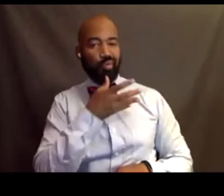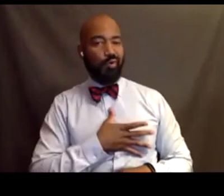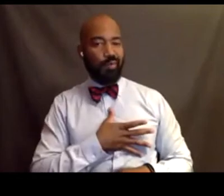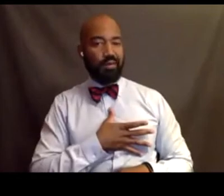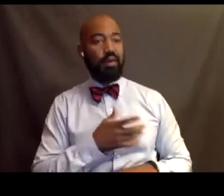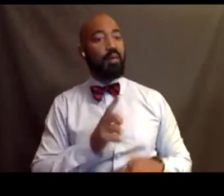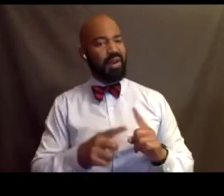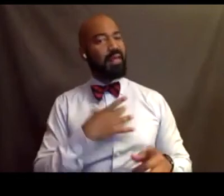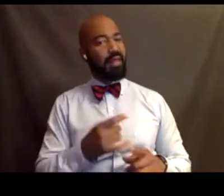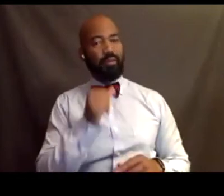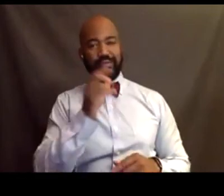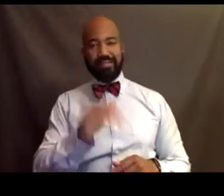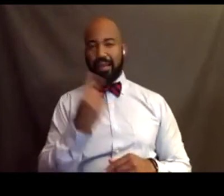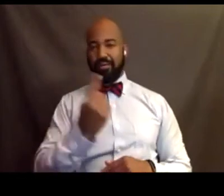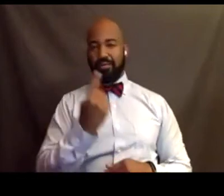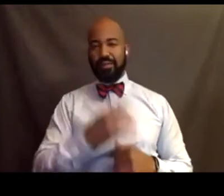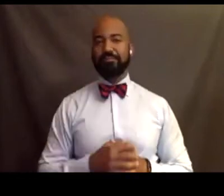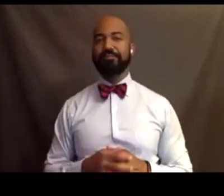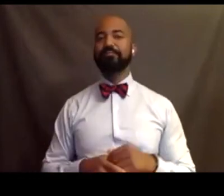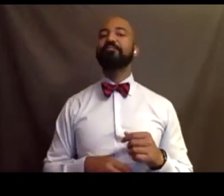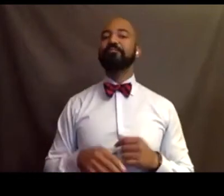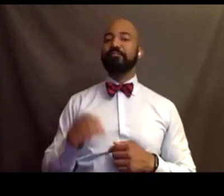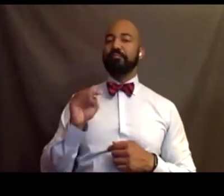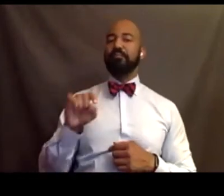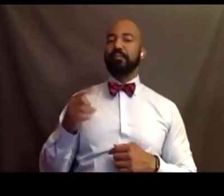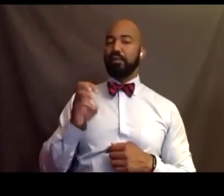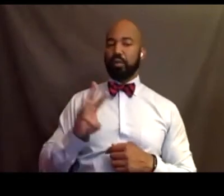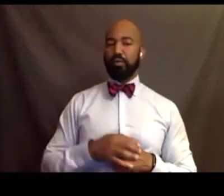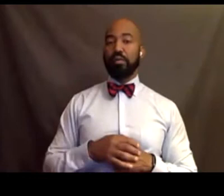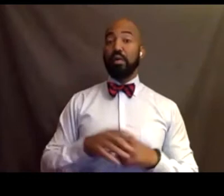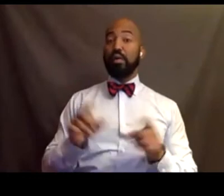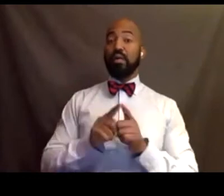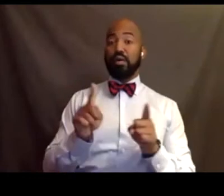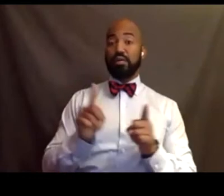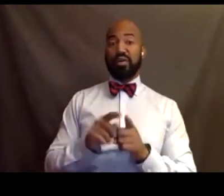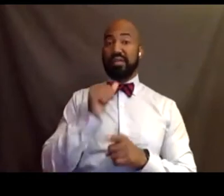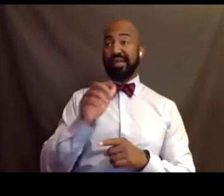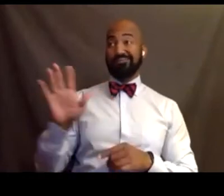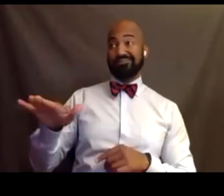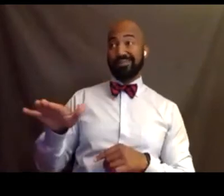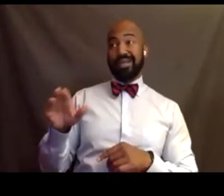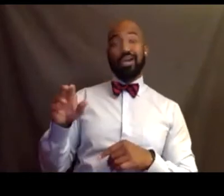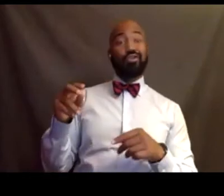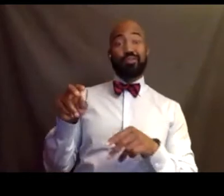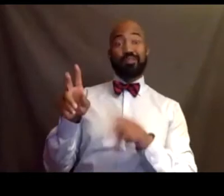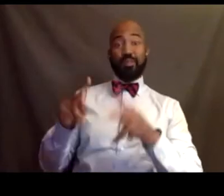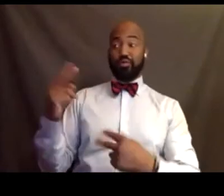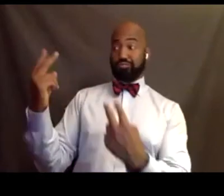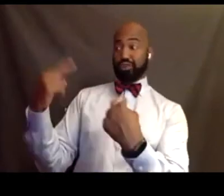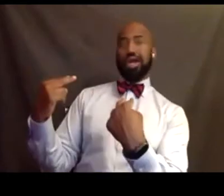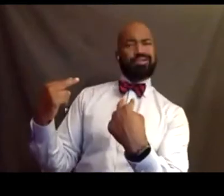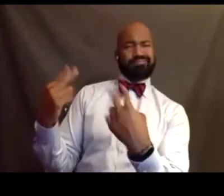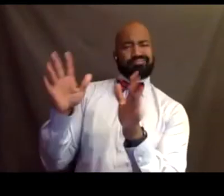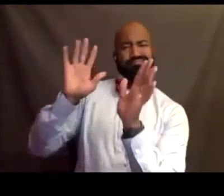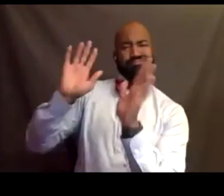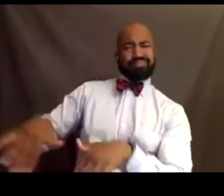Absolutely. I love that it kind of knocks the judges panel, like they're not a part of it. It's like, sorry, I am. It's like, I